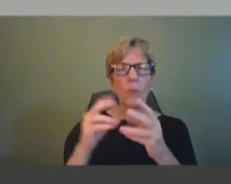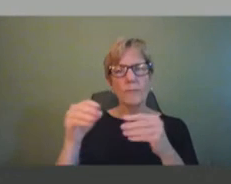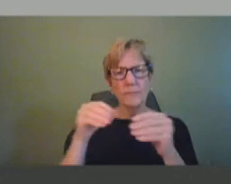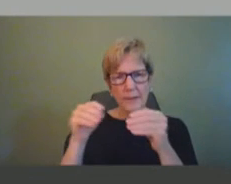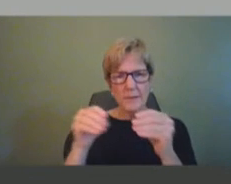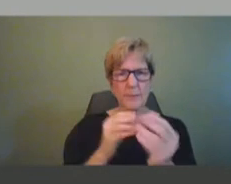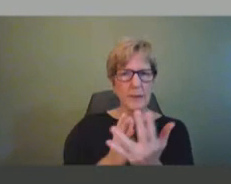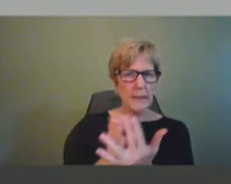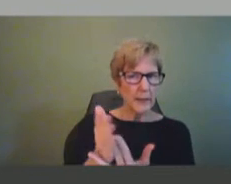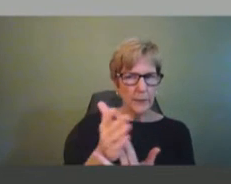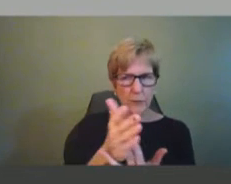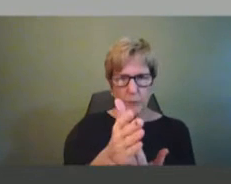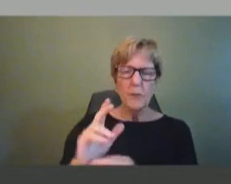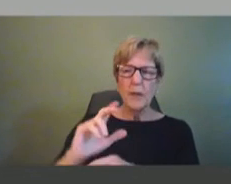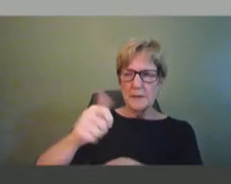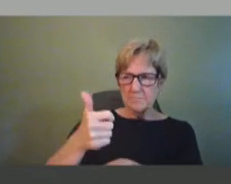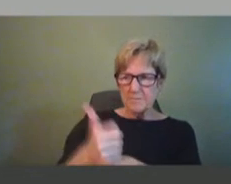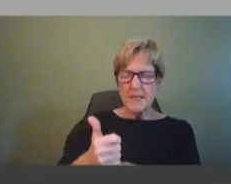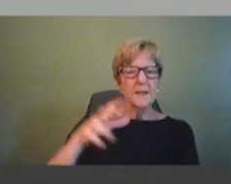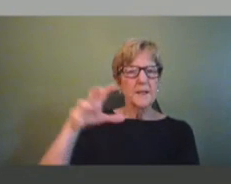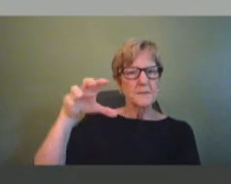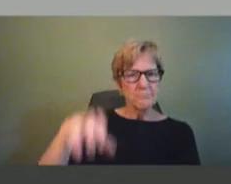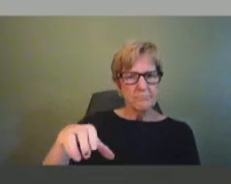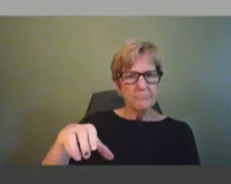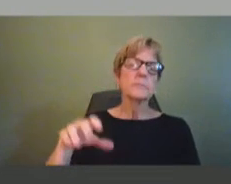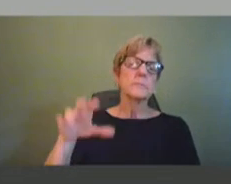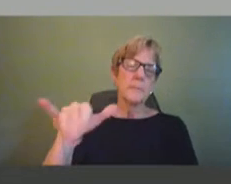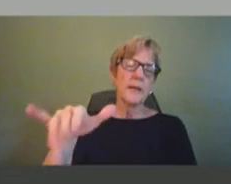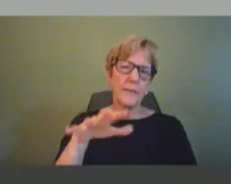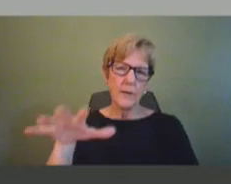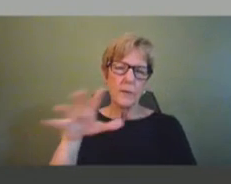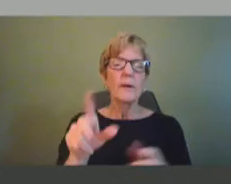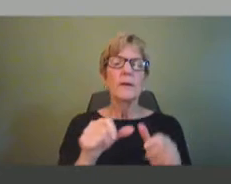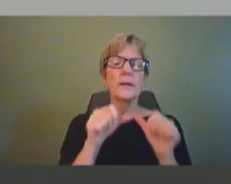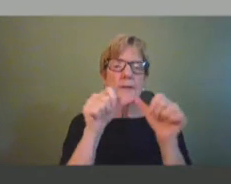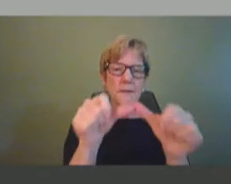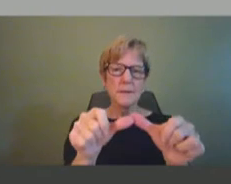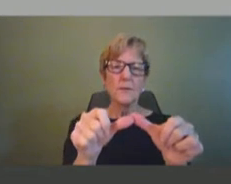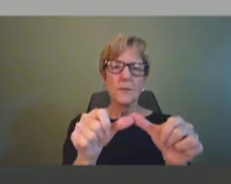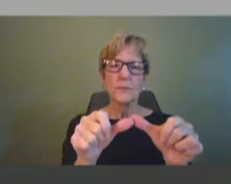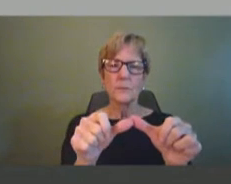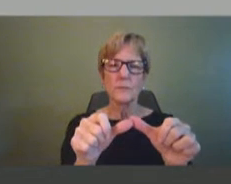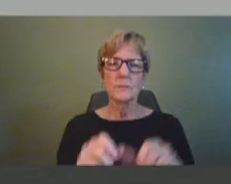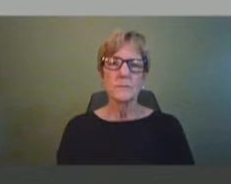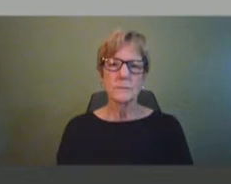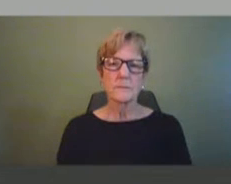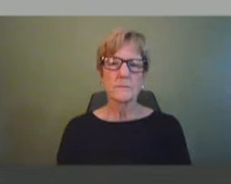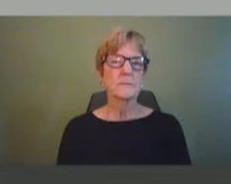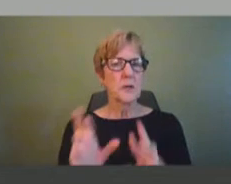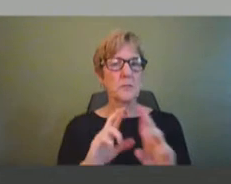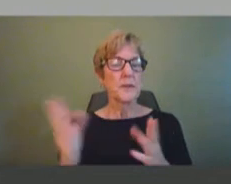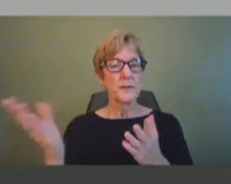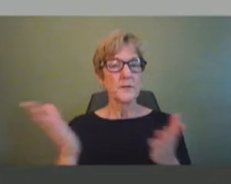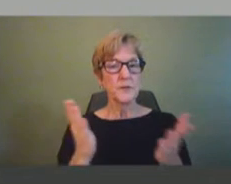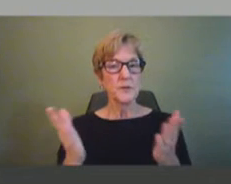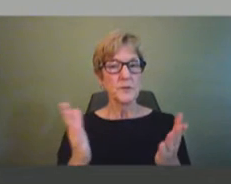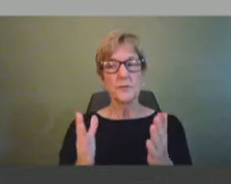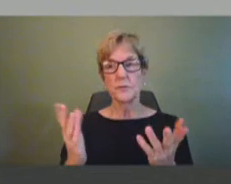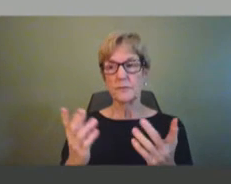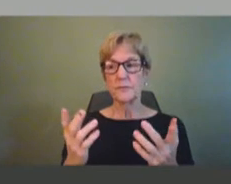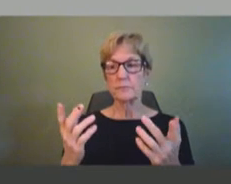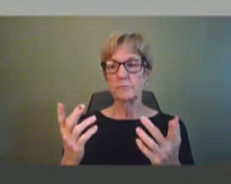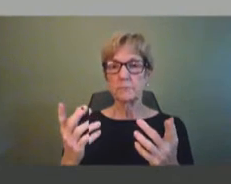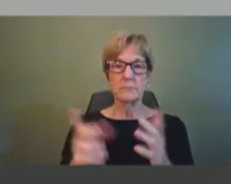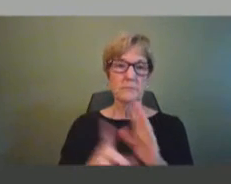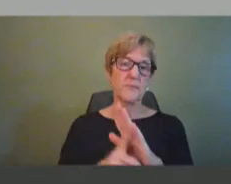station uh located and sighted in this area to continue to uh you know be prepared to serve this uh development as it as it moves forward so